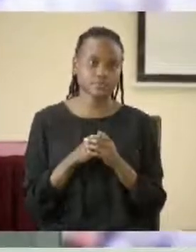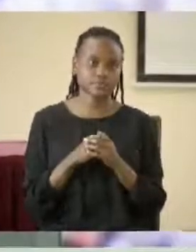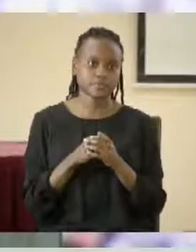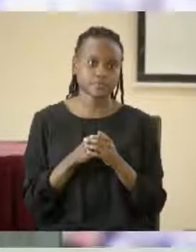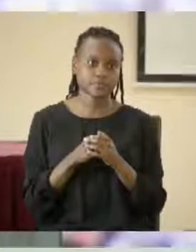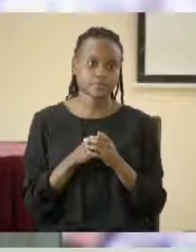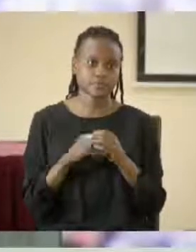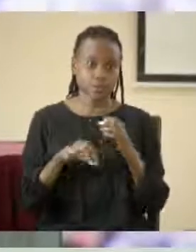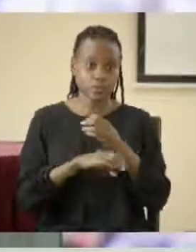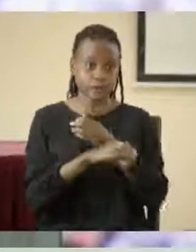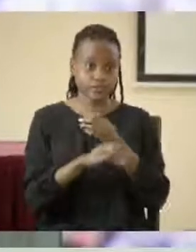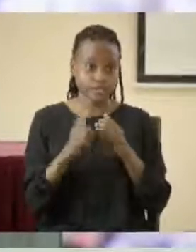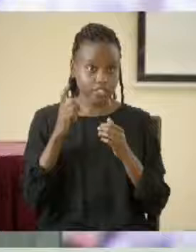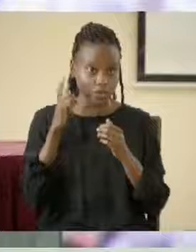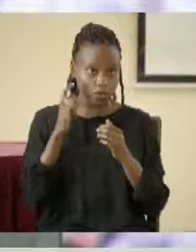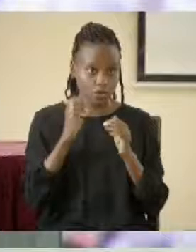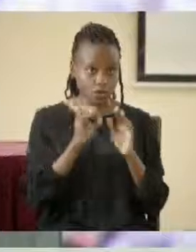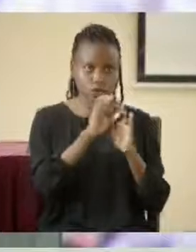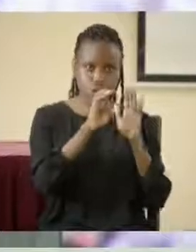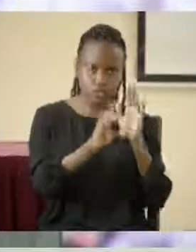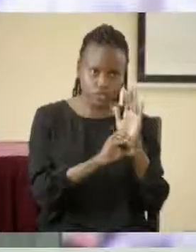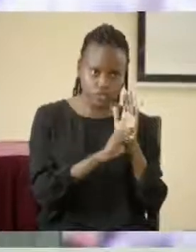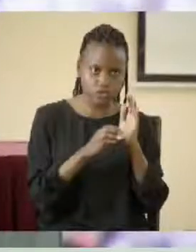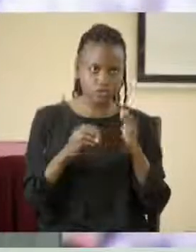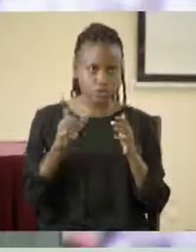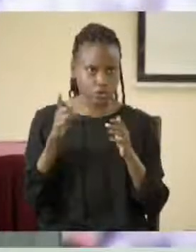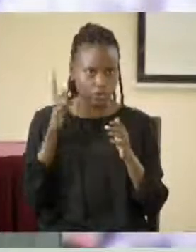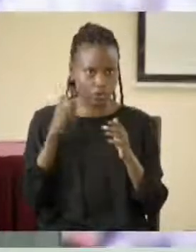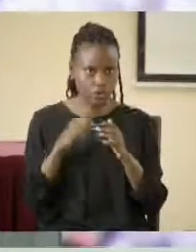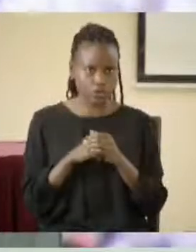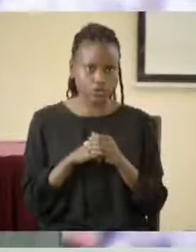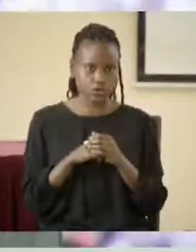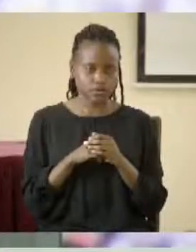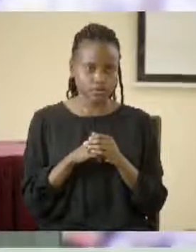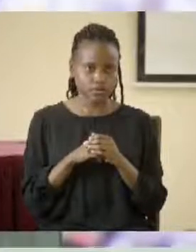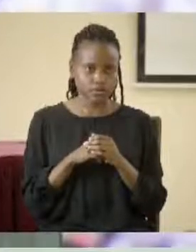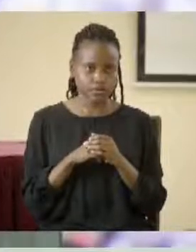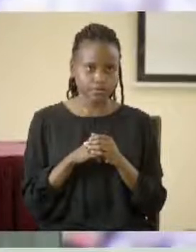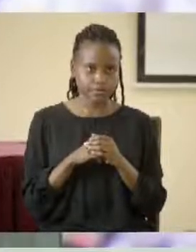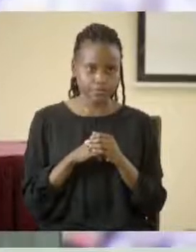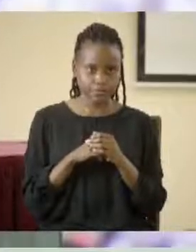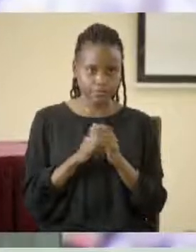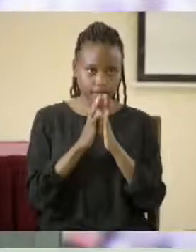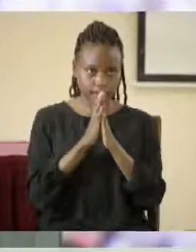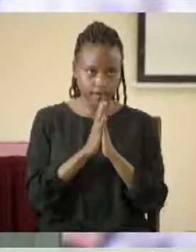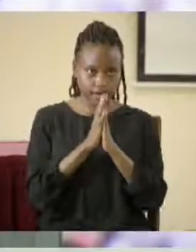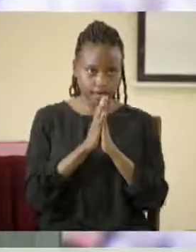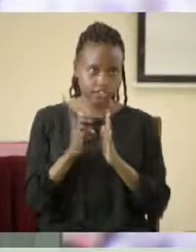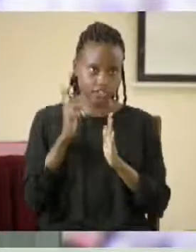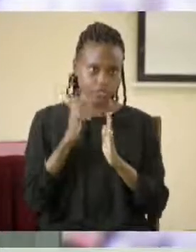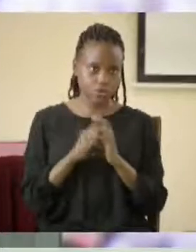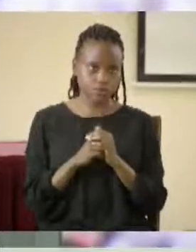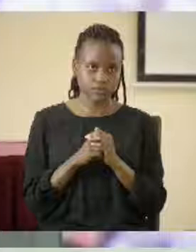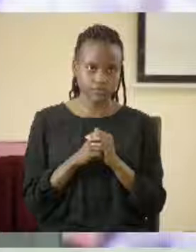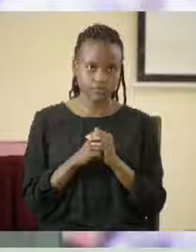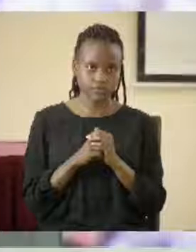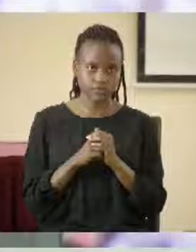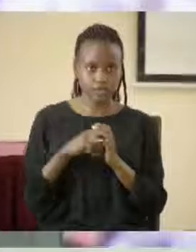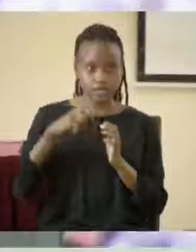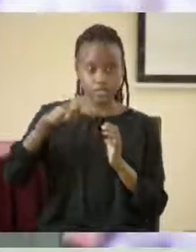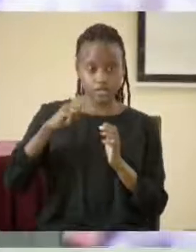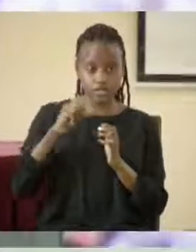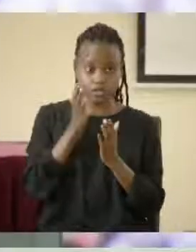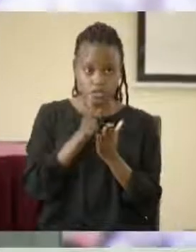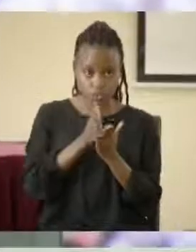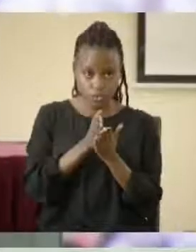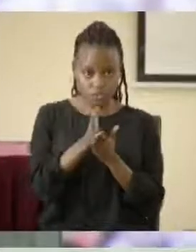law, constitution statutes, we have customary law, we have religious law, and we need to